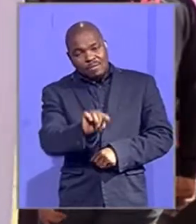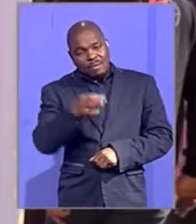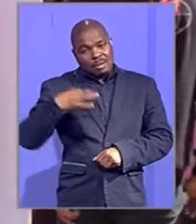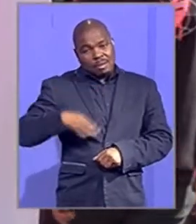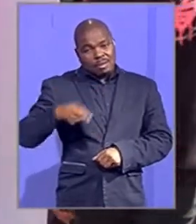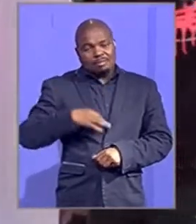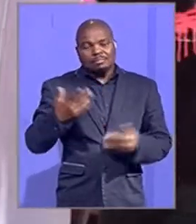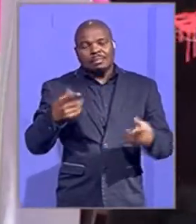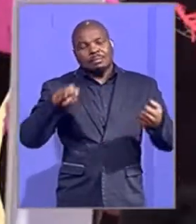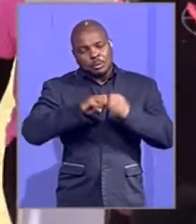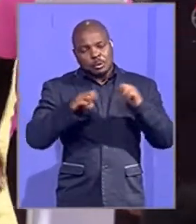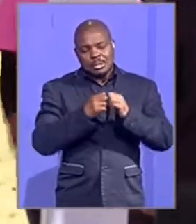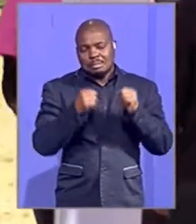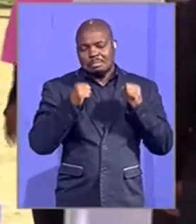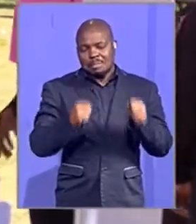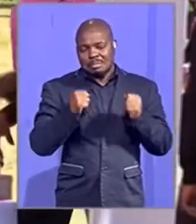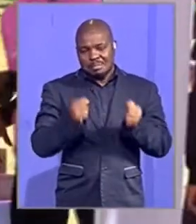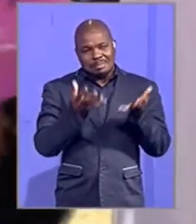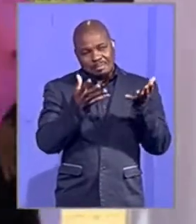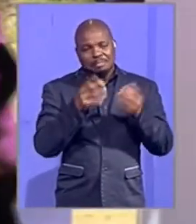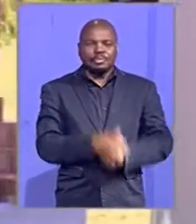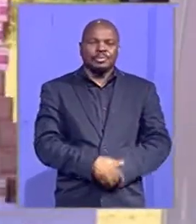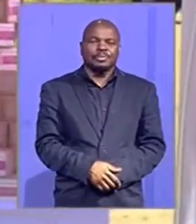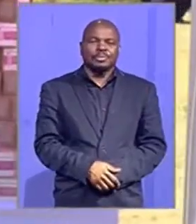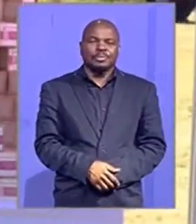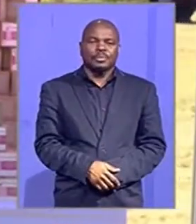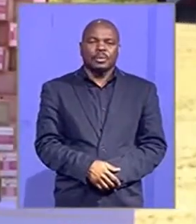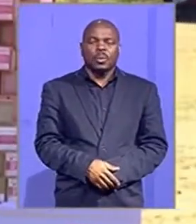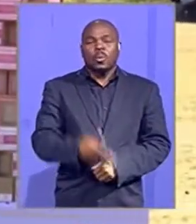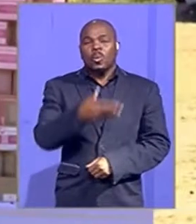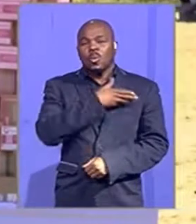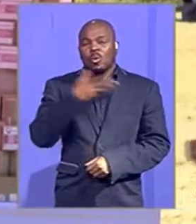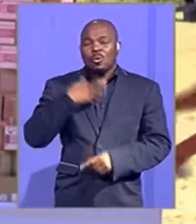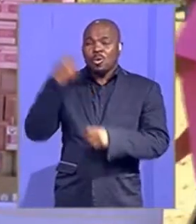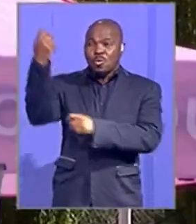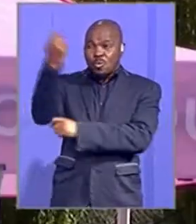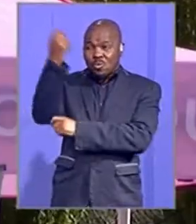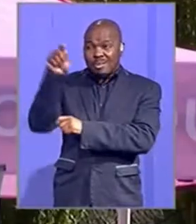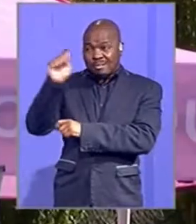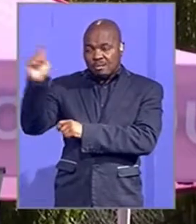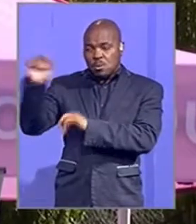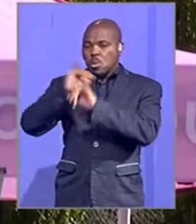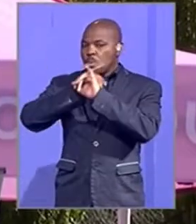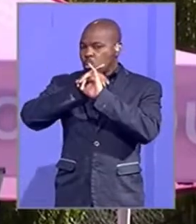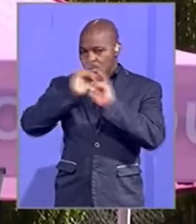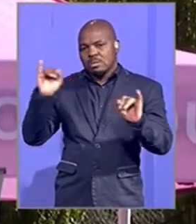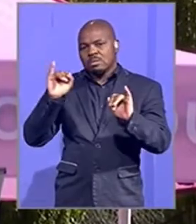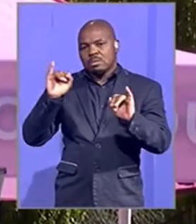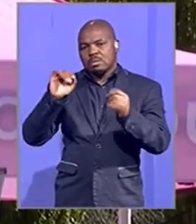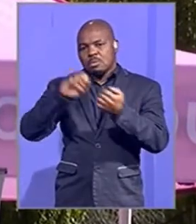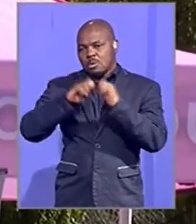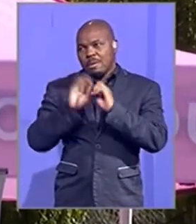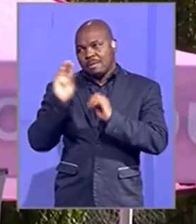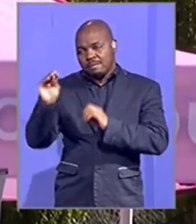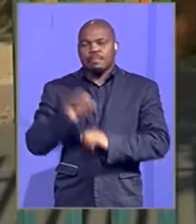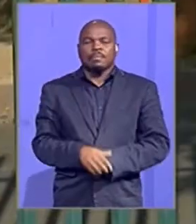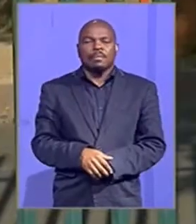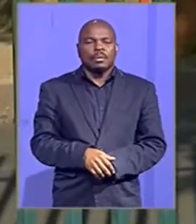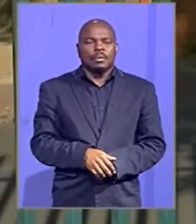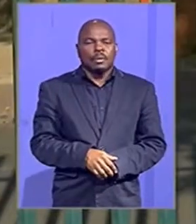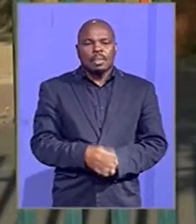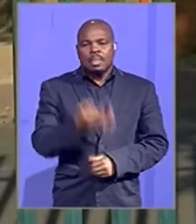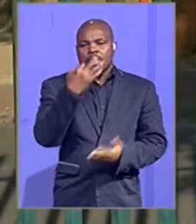bao ba sa itemogelago ditlhotlo di etša tše. Basadi ba dinagamagaeng ke bona ba ngwago gampe ke se. I spent the past